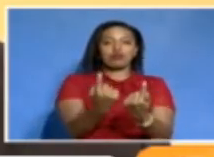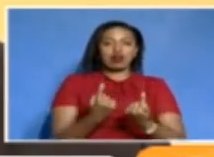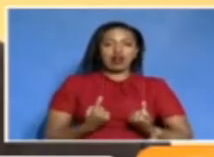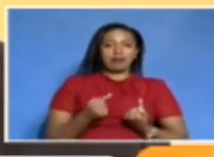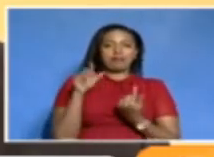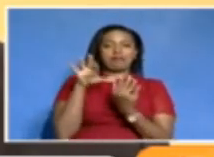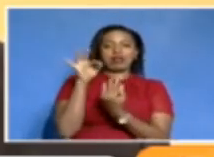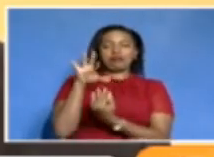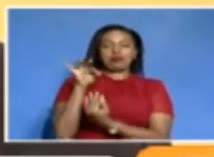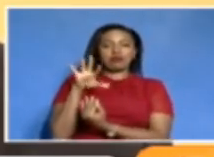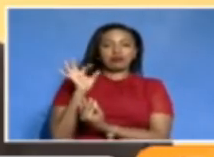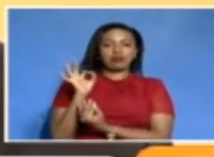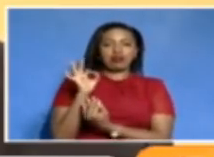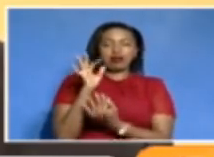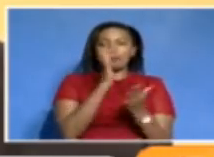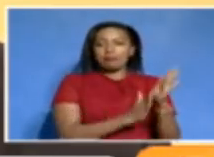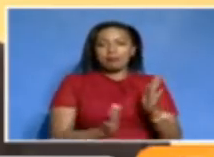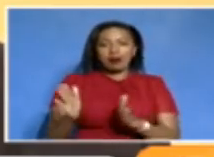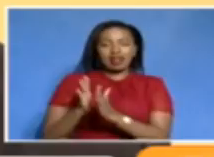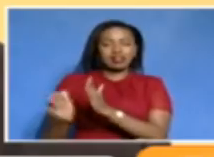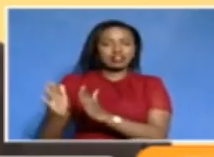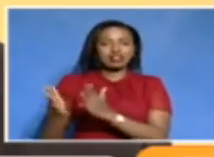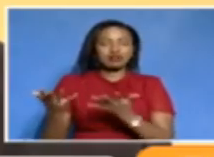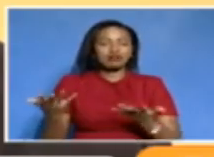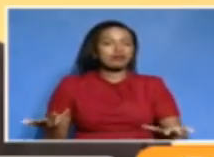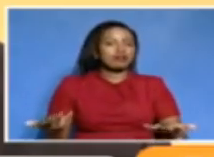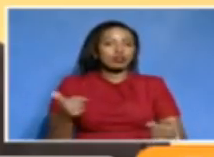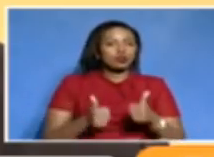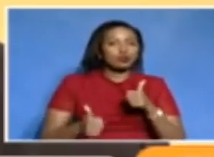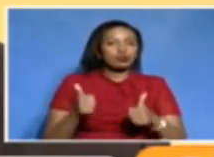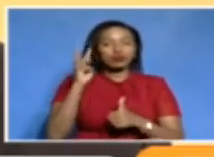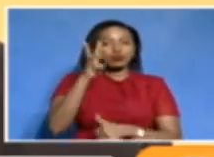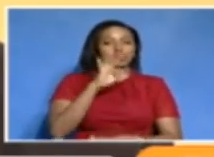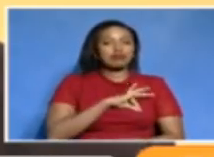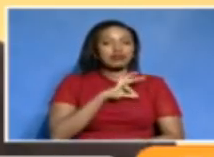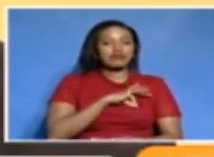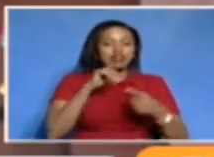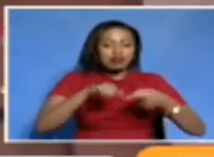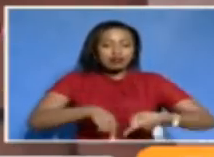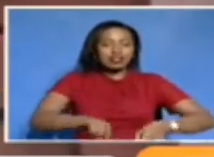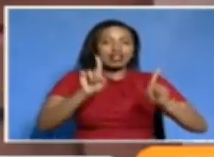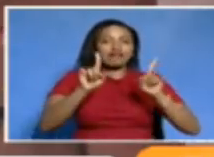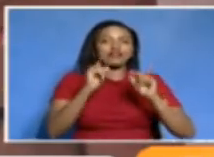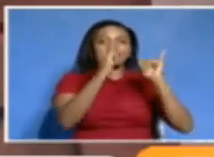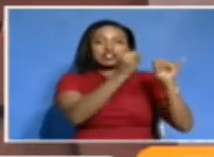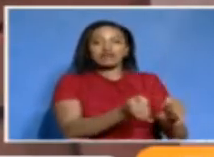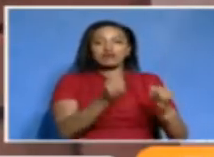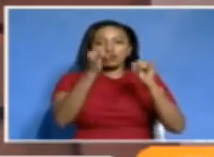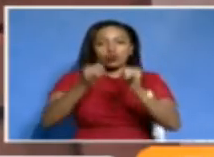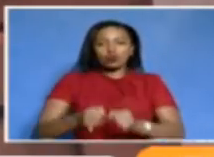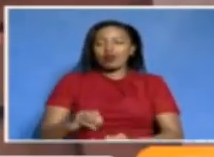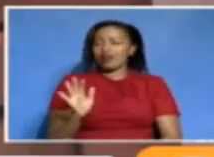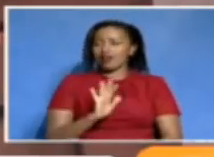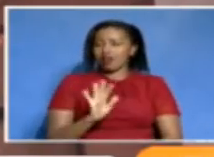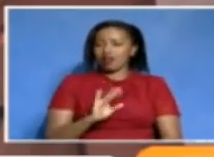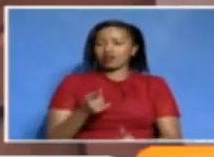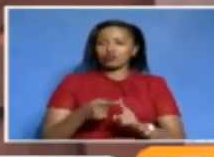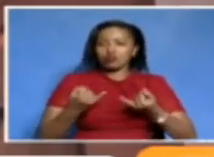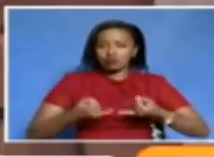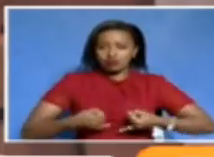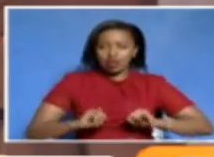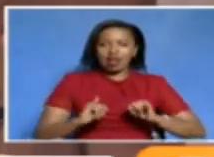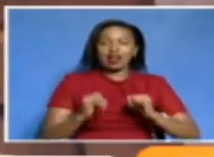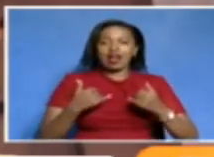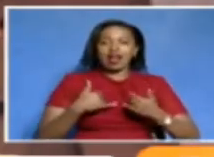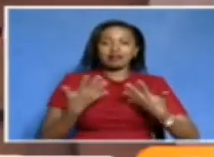choose plans that's going to benefit them personally. To guarantee synergy between the county